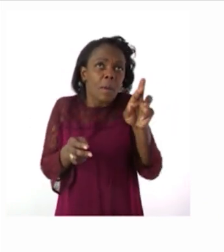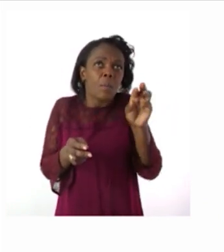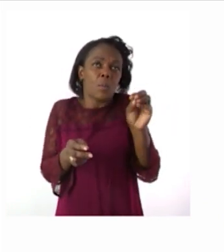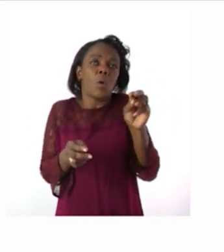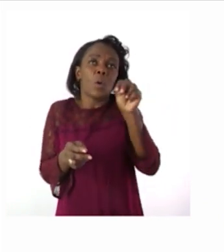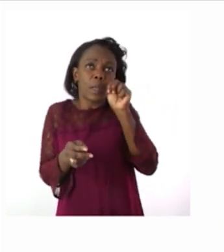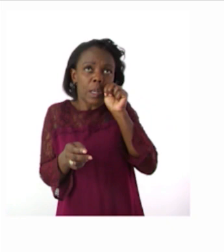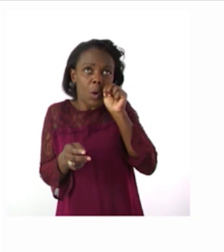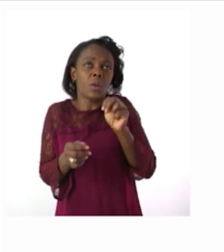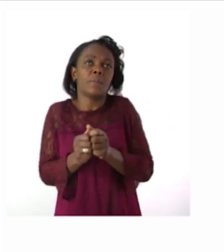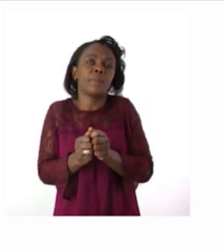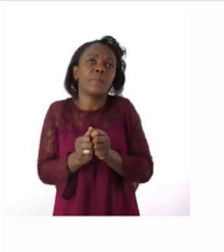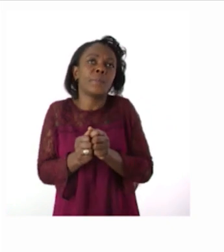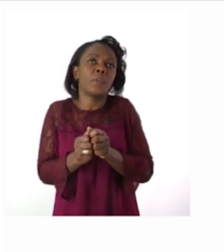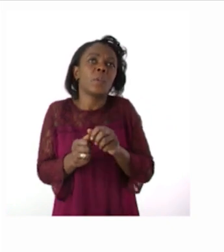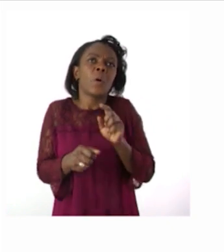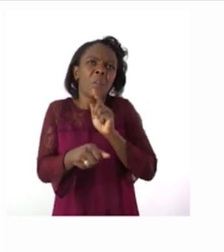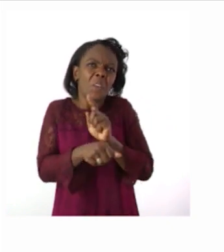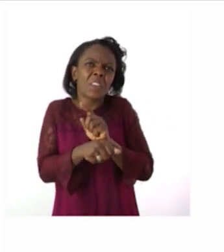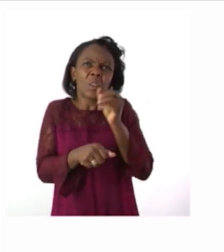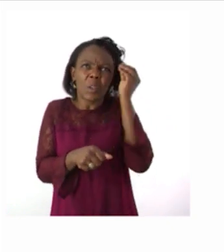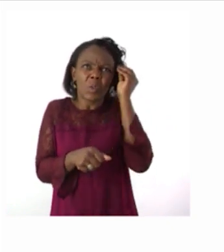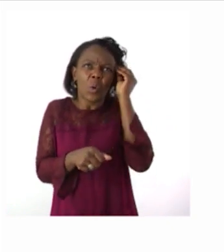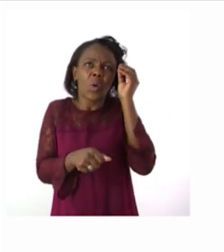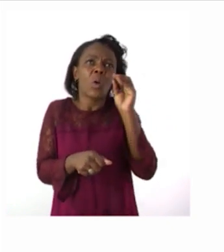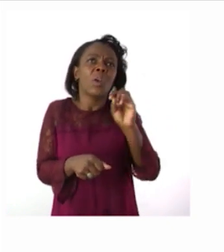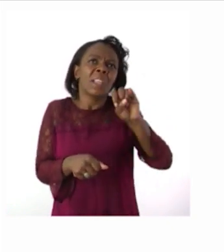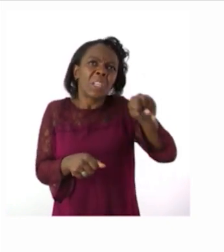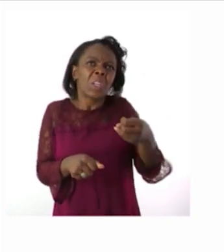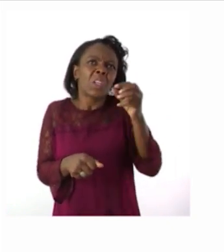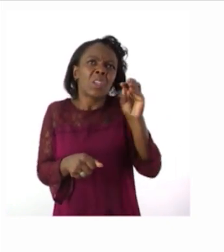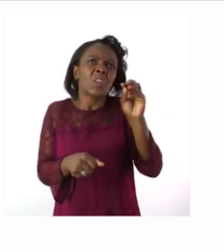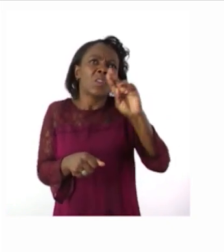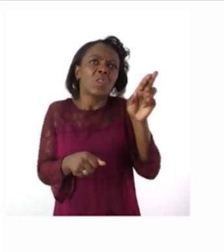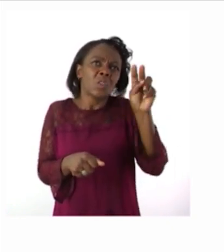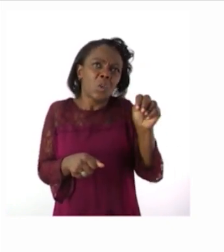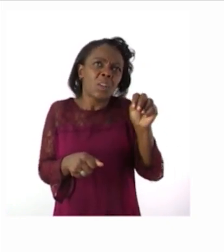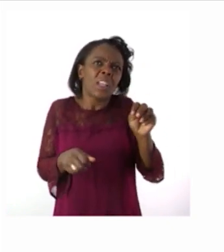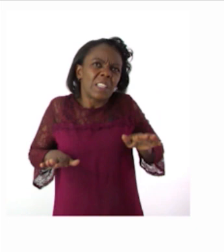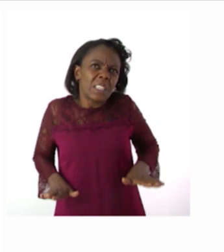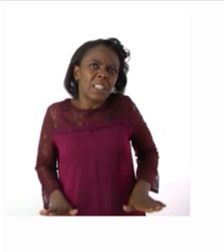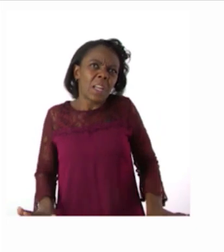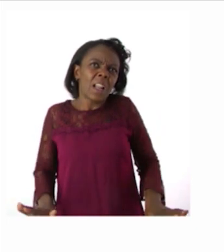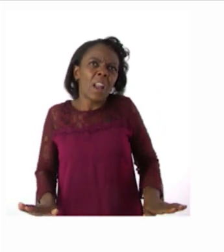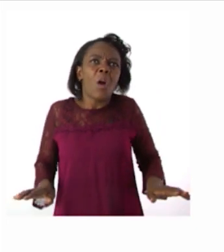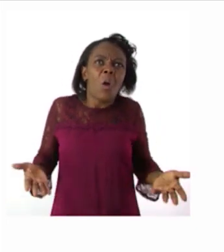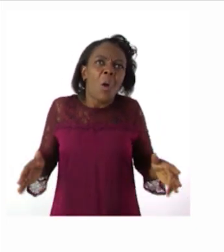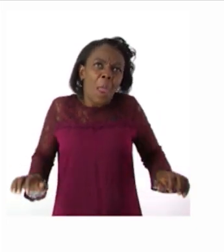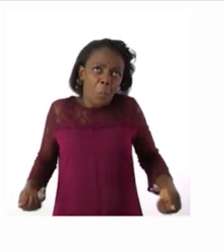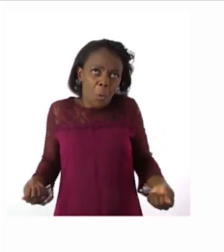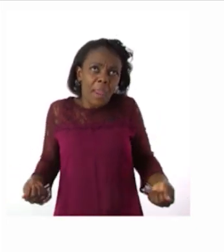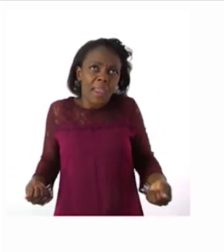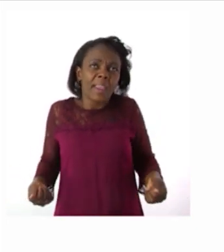are we talking about. Is it a girl or a boy? And how many people are we talking about? Are we together? For us to identify